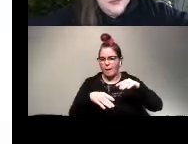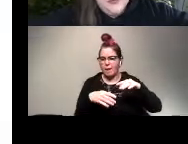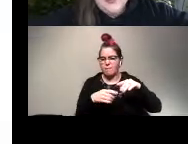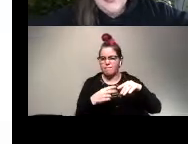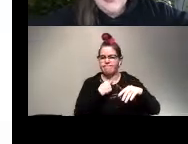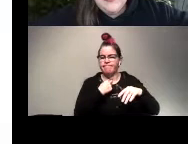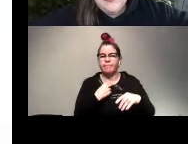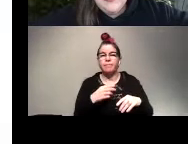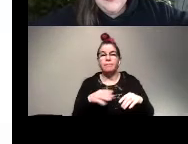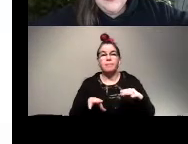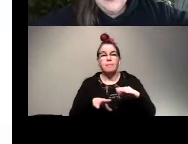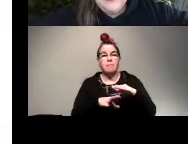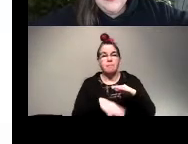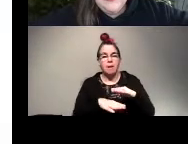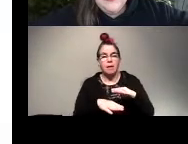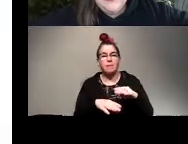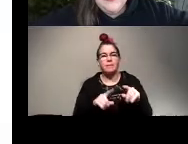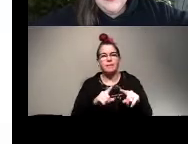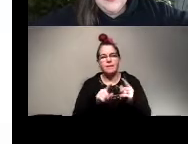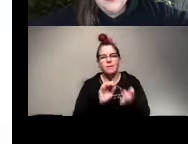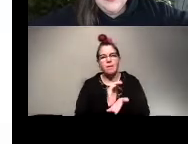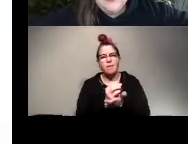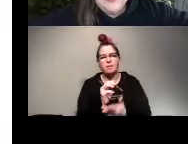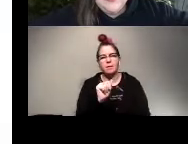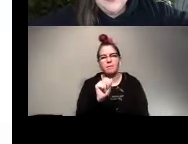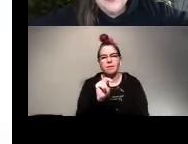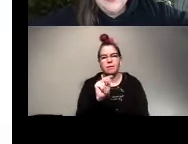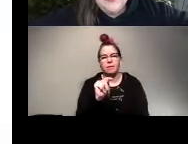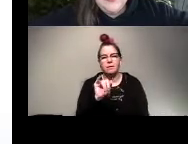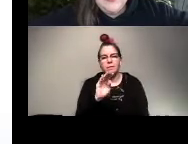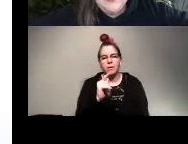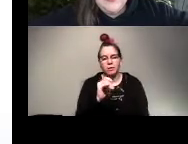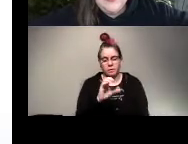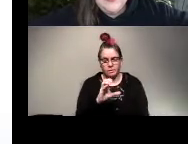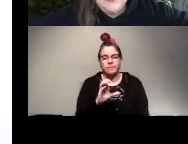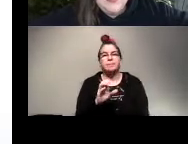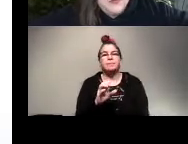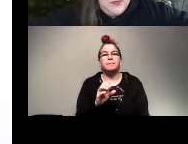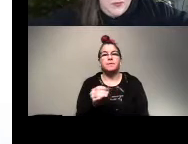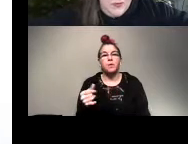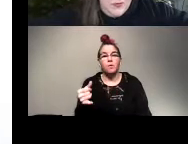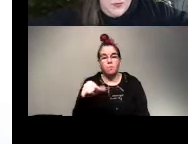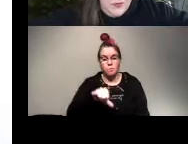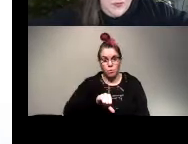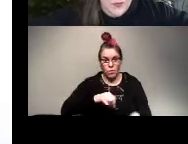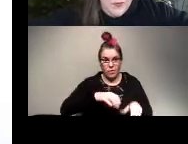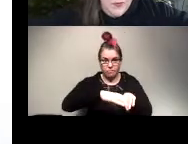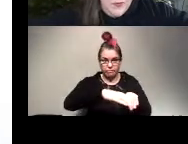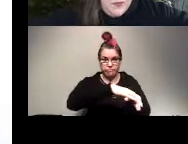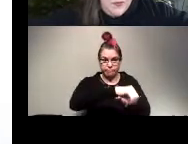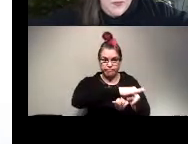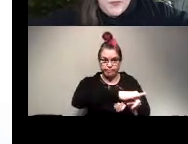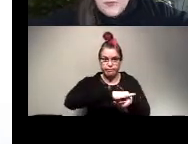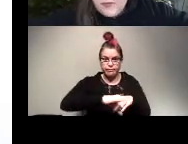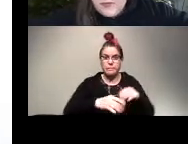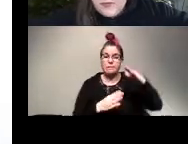bottom, that had different amounts of antibiotic. And so when we poured it in these sections and then poured the top